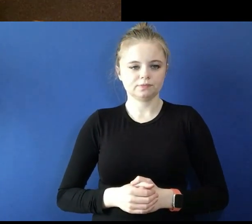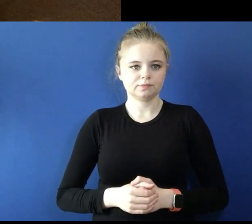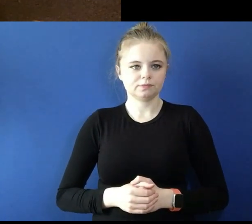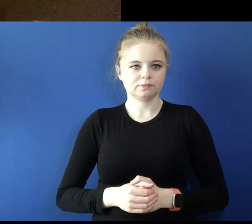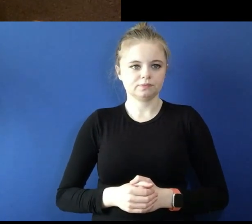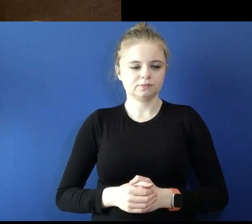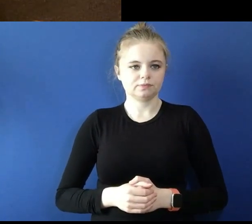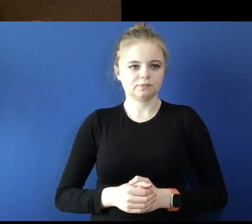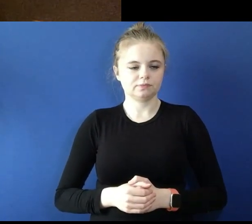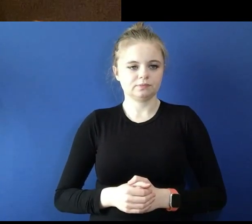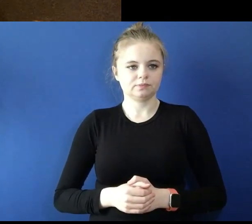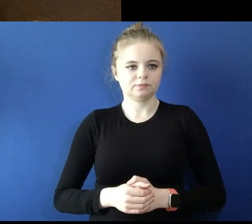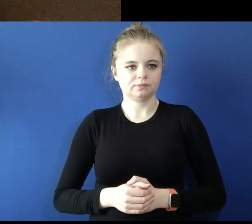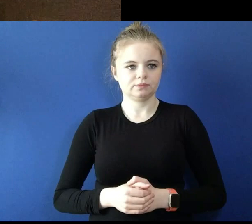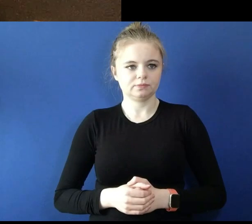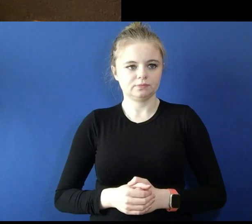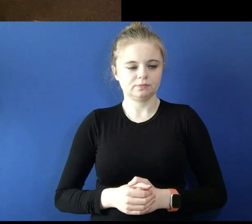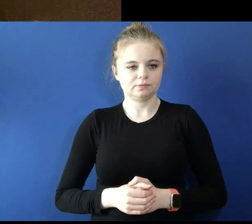There we go.